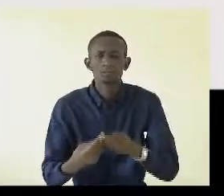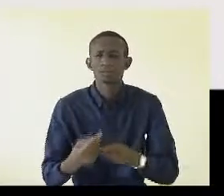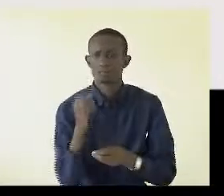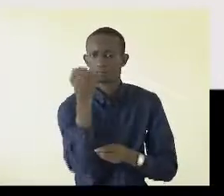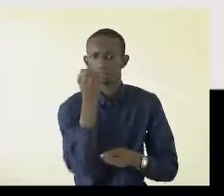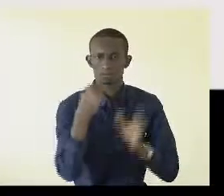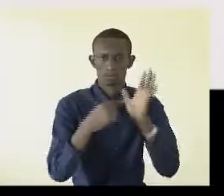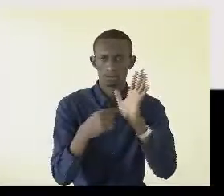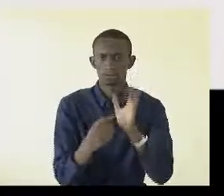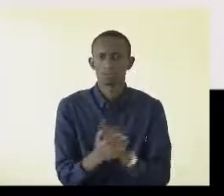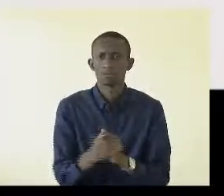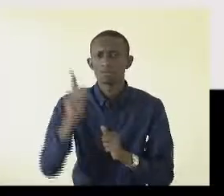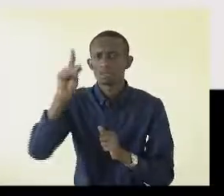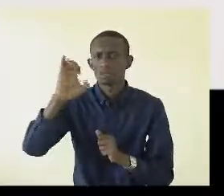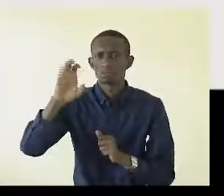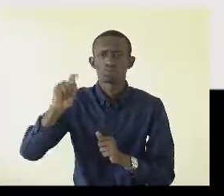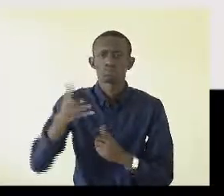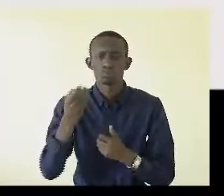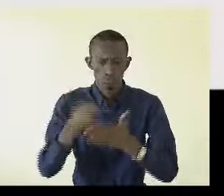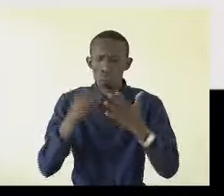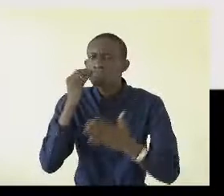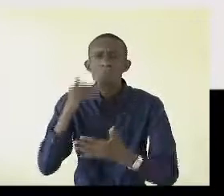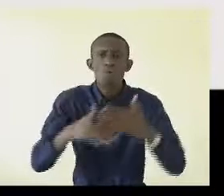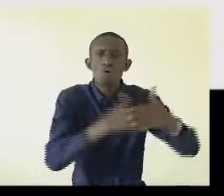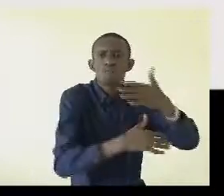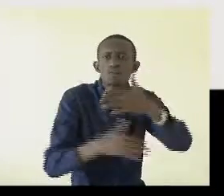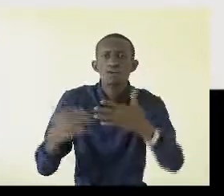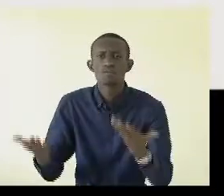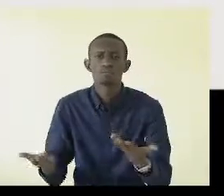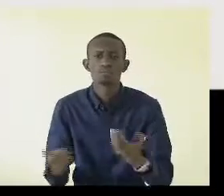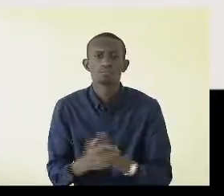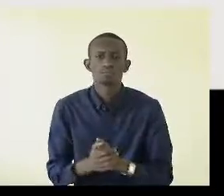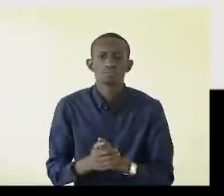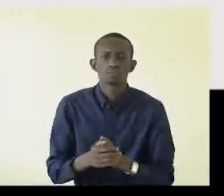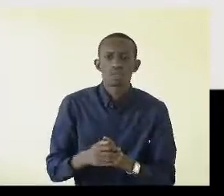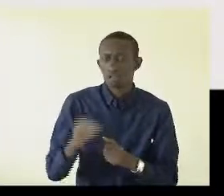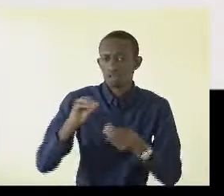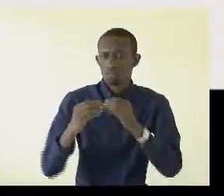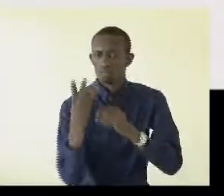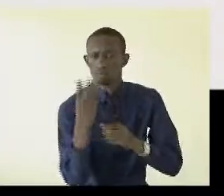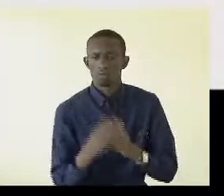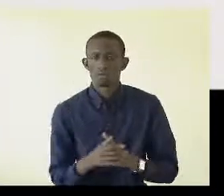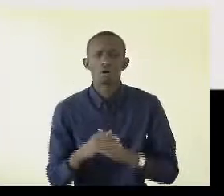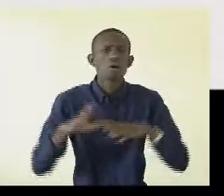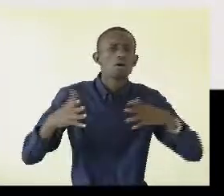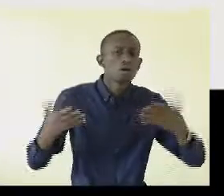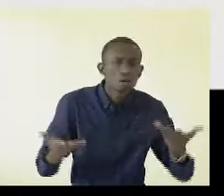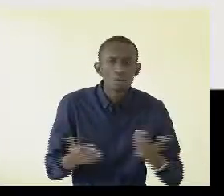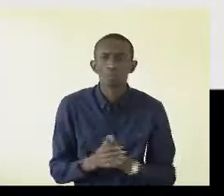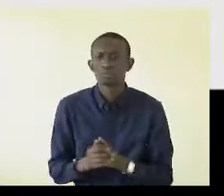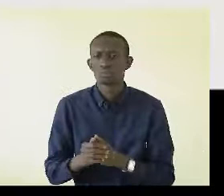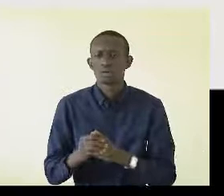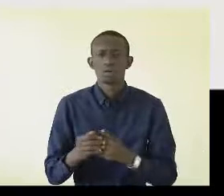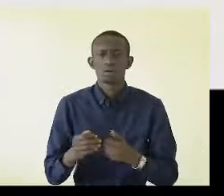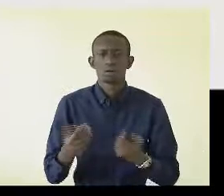your home village or even at your home. Question number 4. How are the adaptations of leaves to